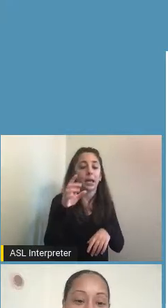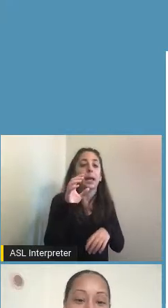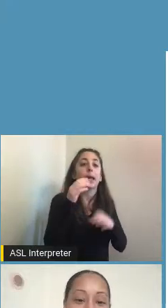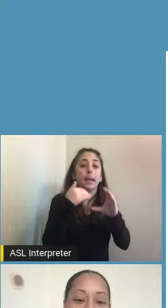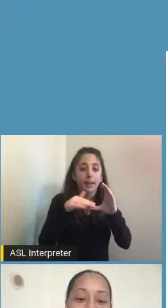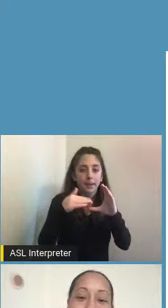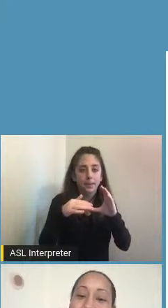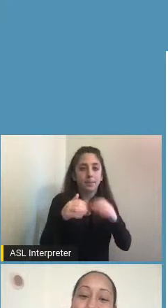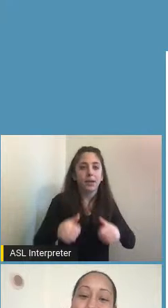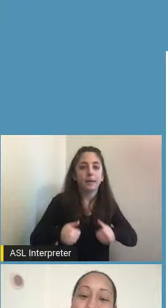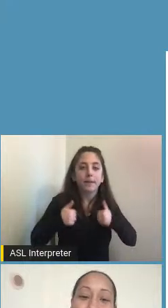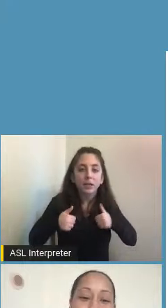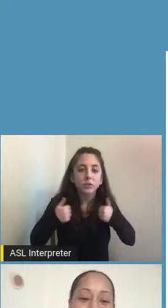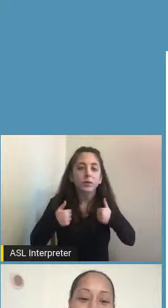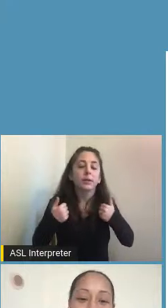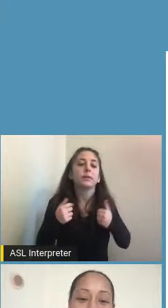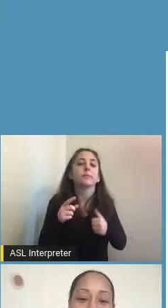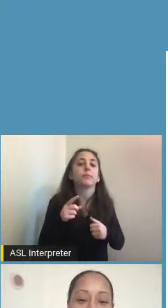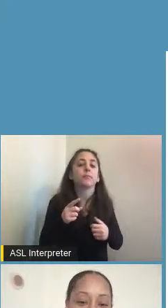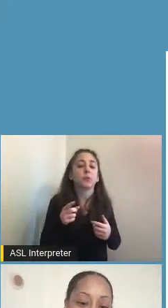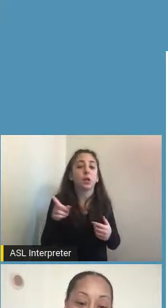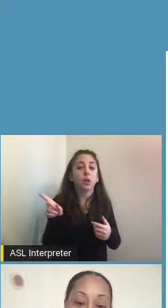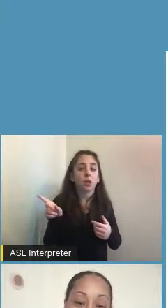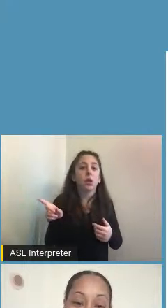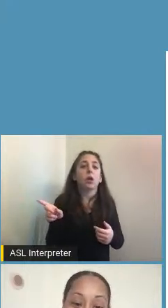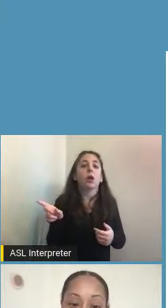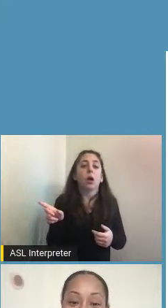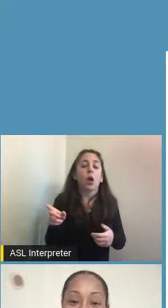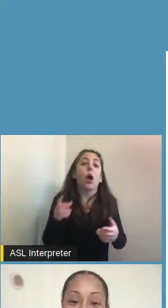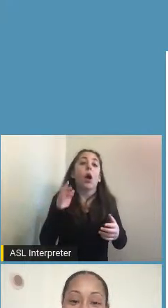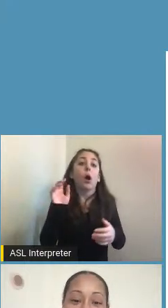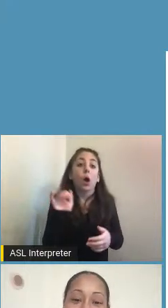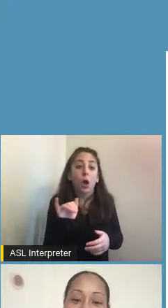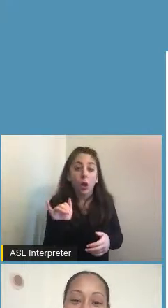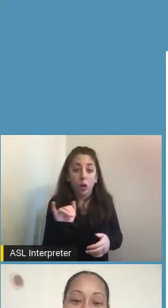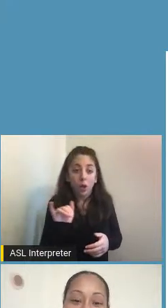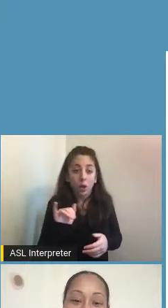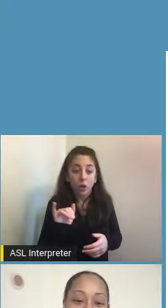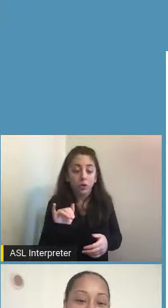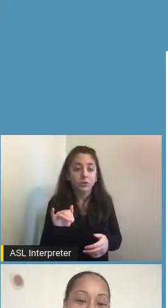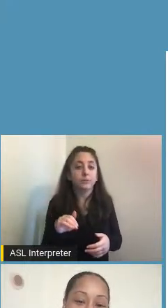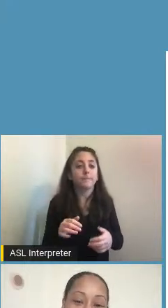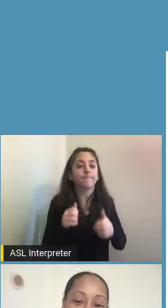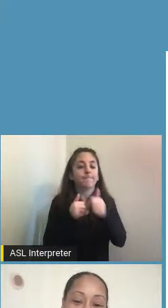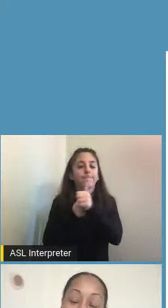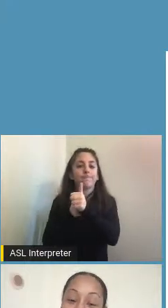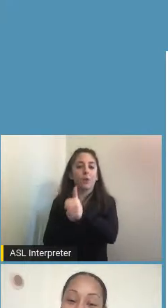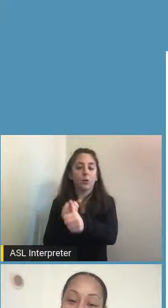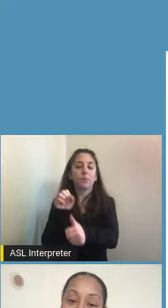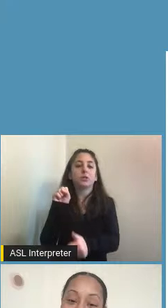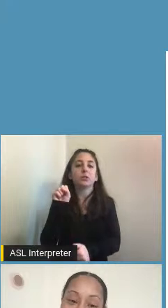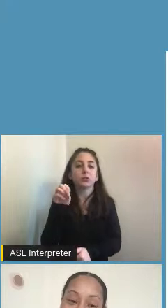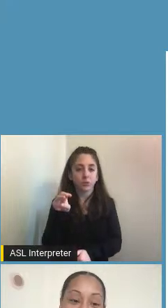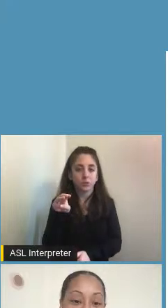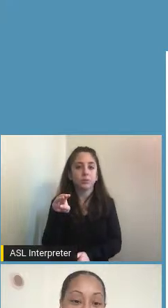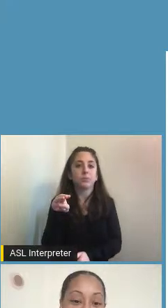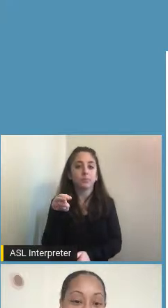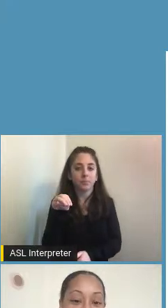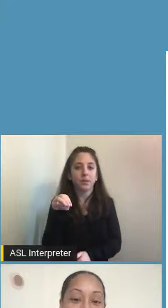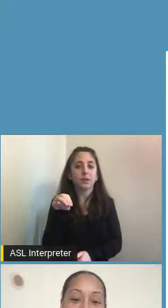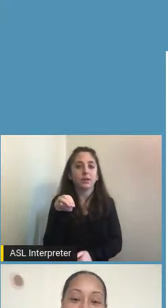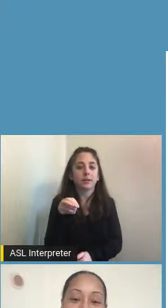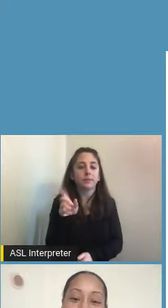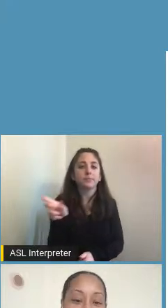hello@jessicaejohnson.com. You can also follow me on social media at _Jessica Elise _ on